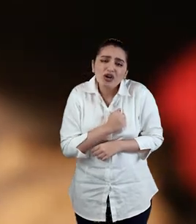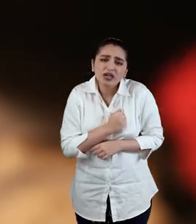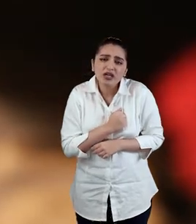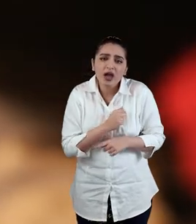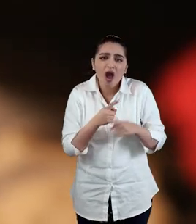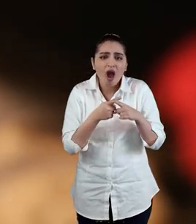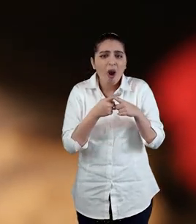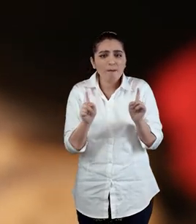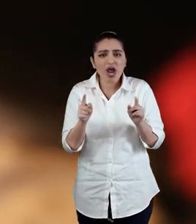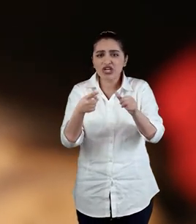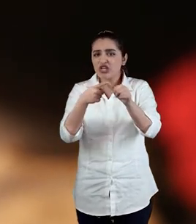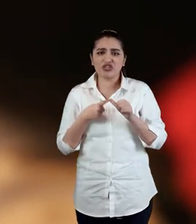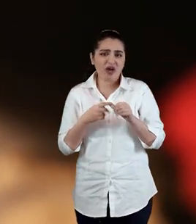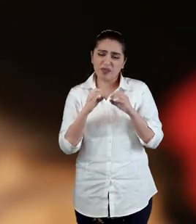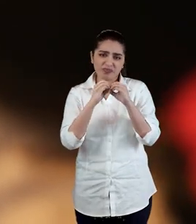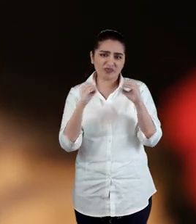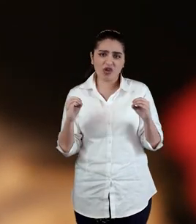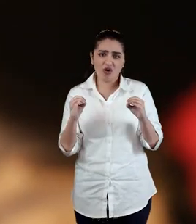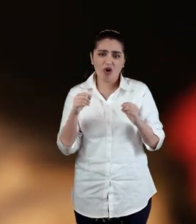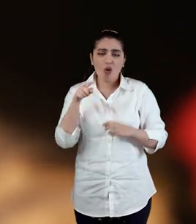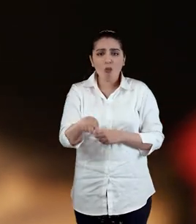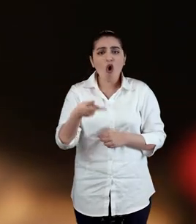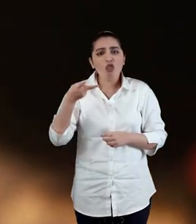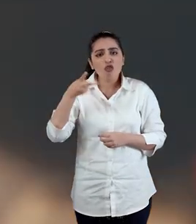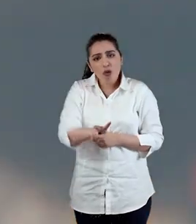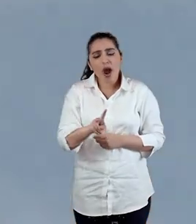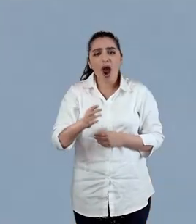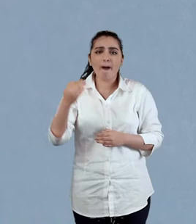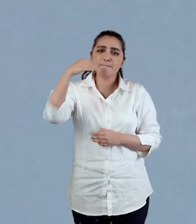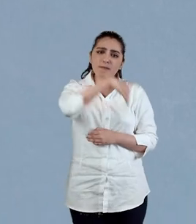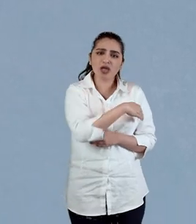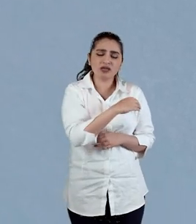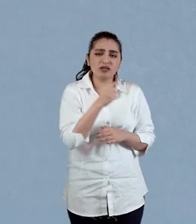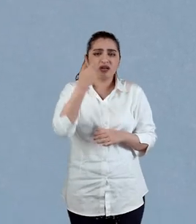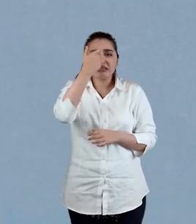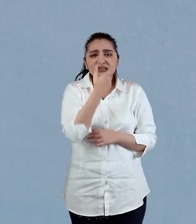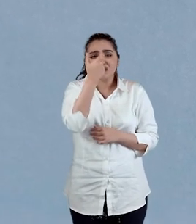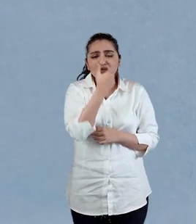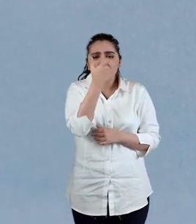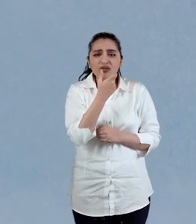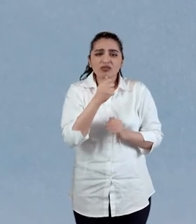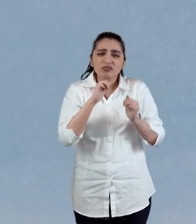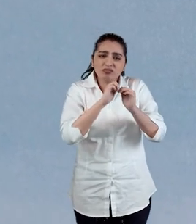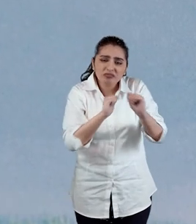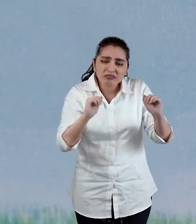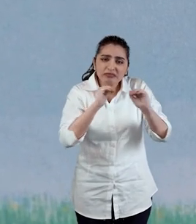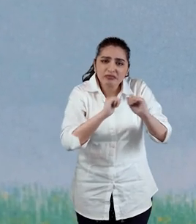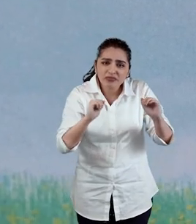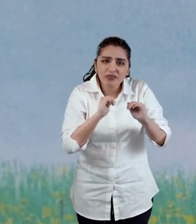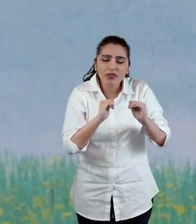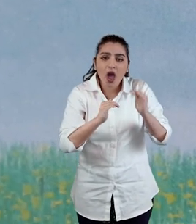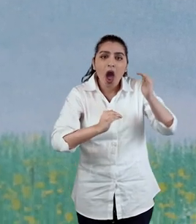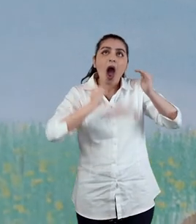Up above ground, Rabbit ran without care. He was watching his kite bob along through the